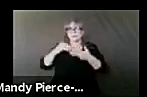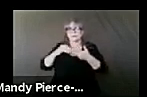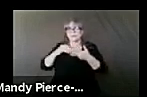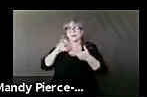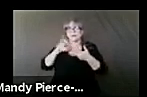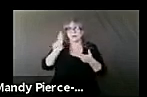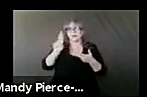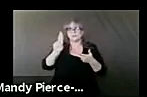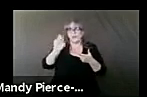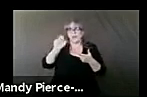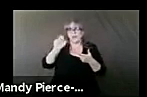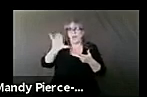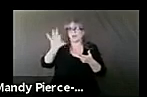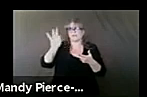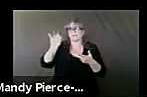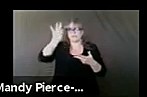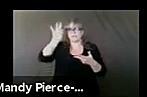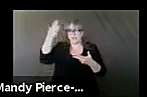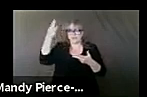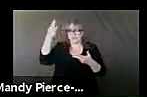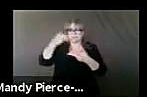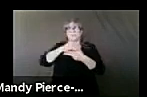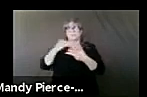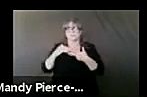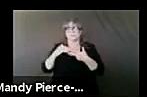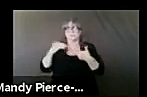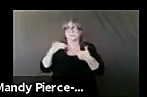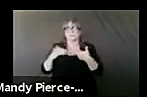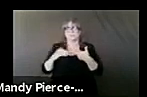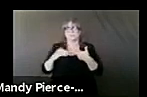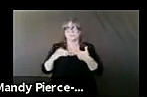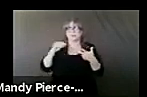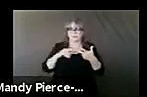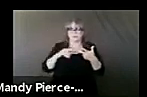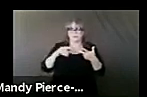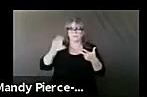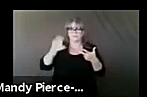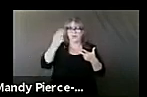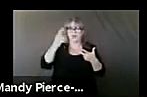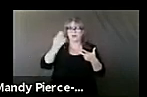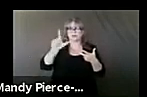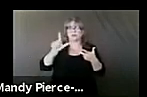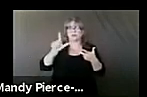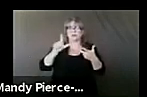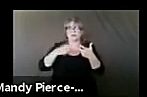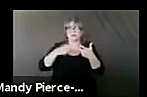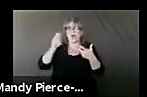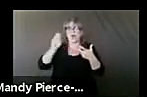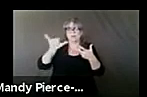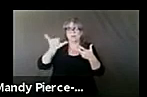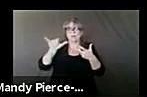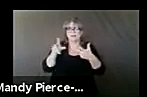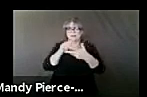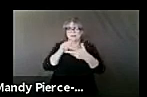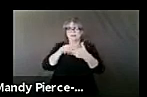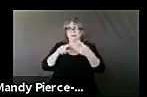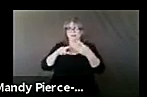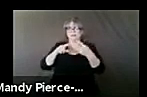of CDPHE, Dr. Rachel Herlihy, State Epidemiologist, and Jill Hunsaker-Ryan, Executive